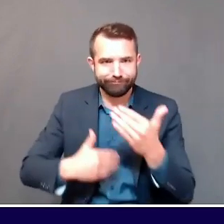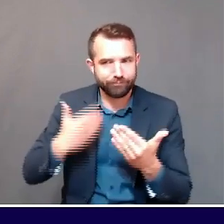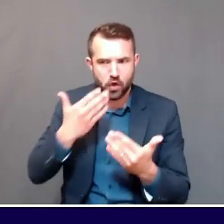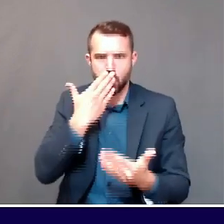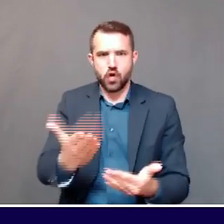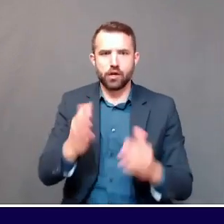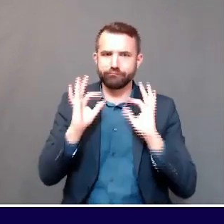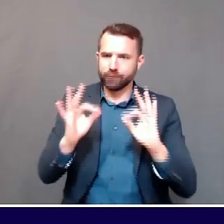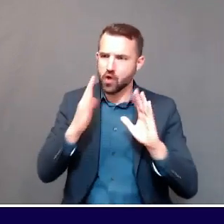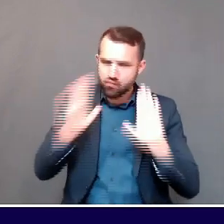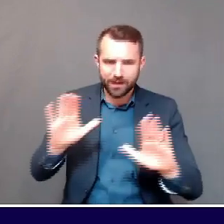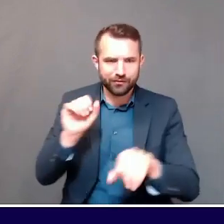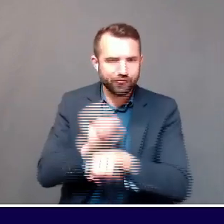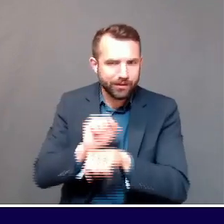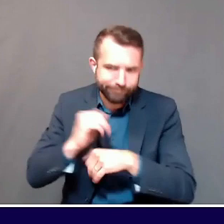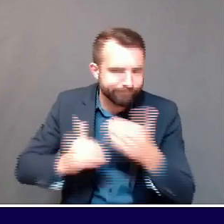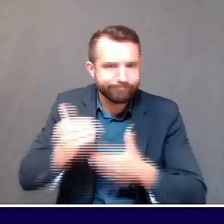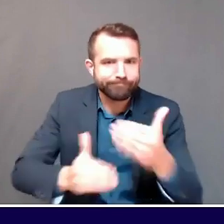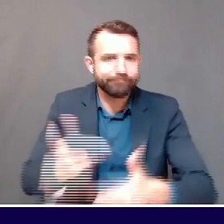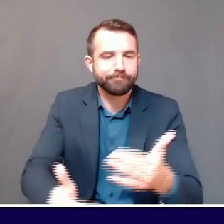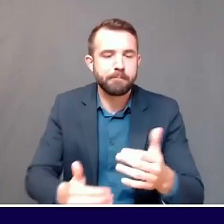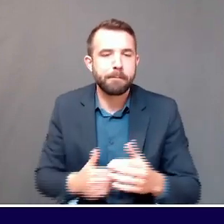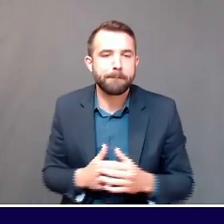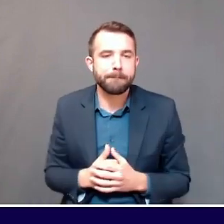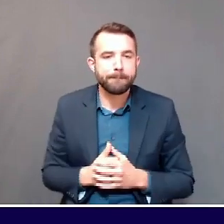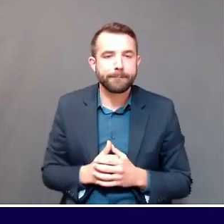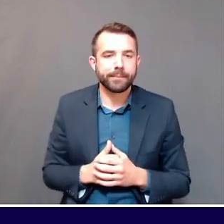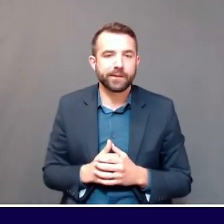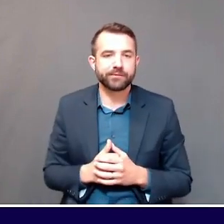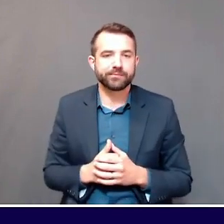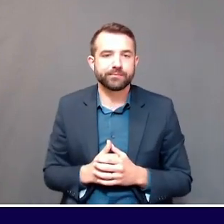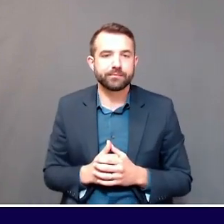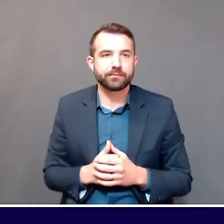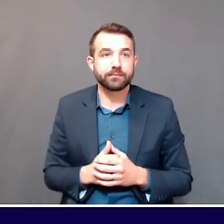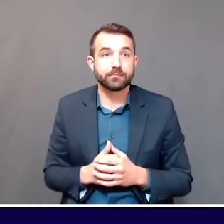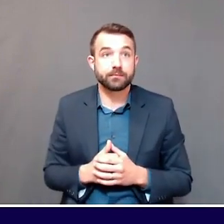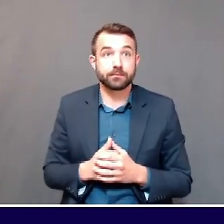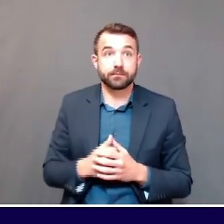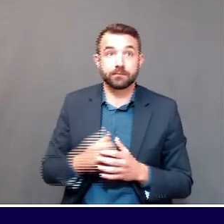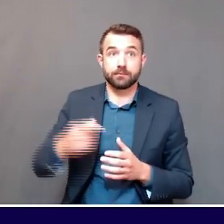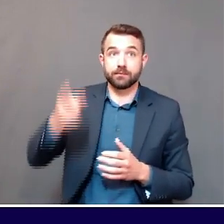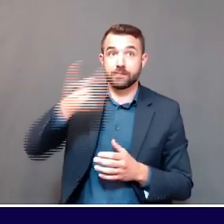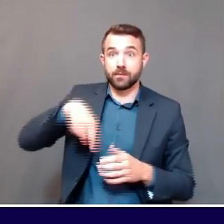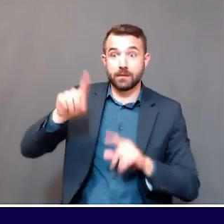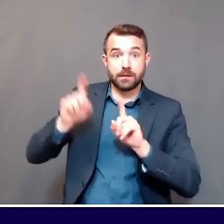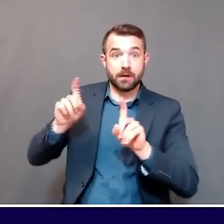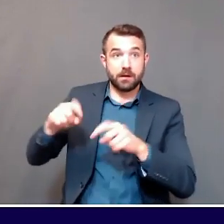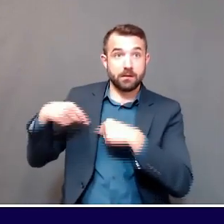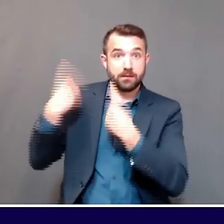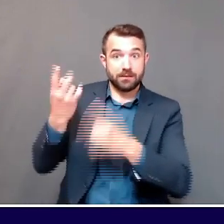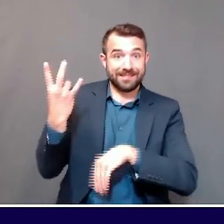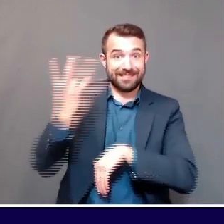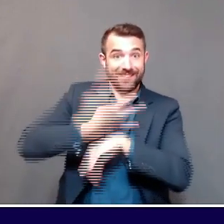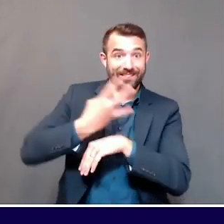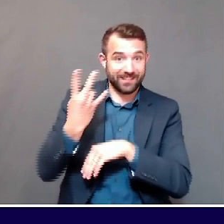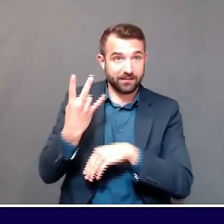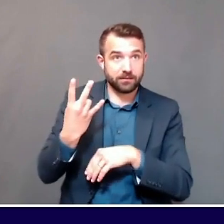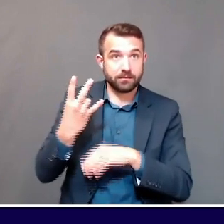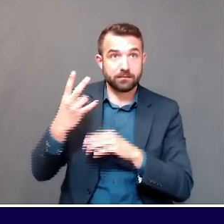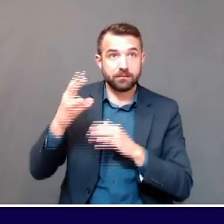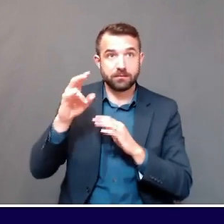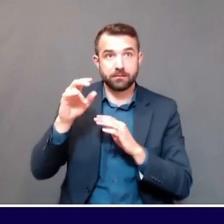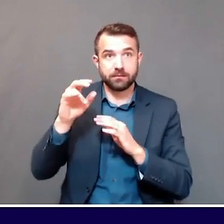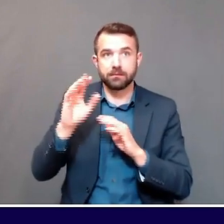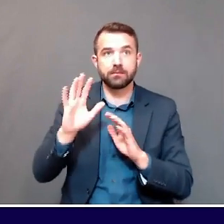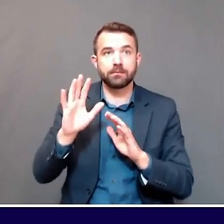learned just from the tests that have been done in the past 7 days alone. As I mentioned, statewide, and sorry, for